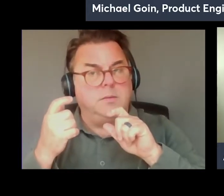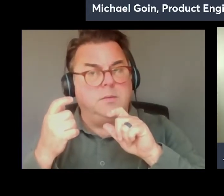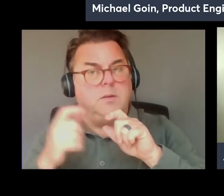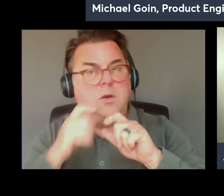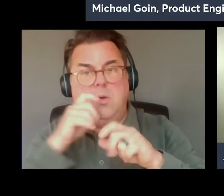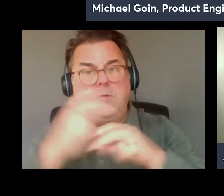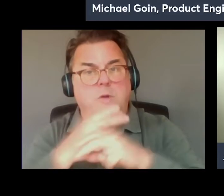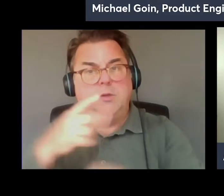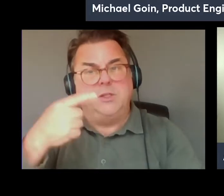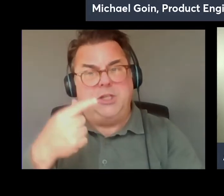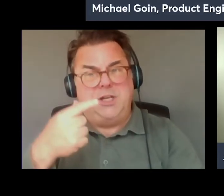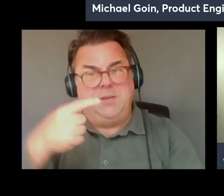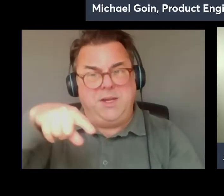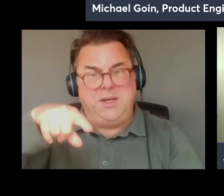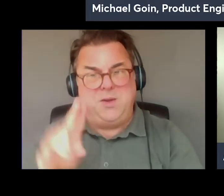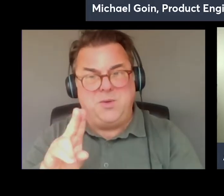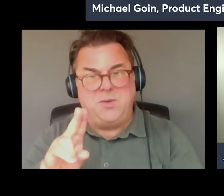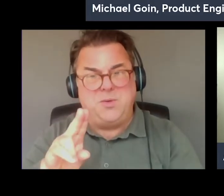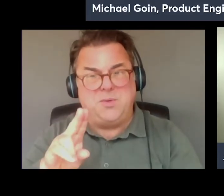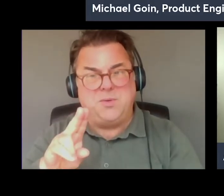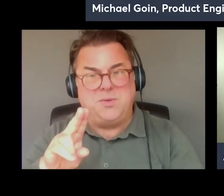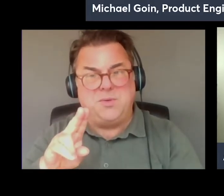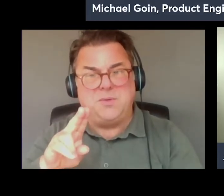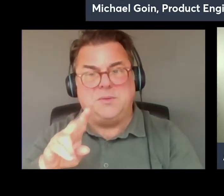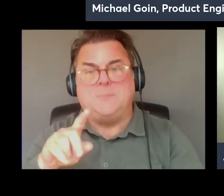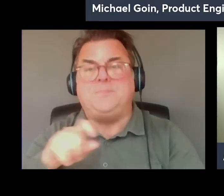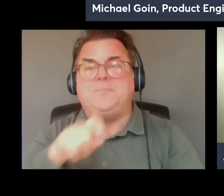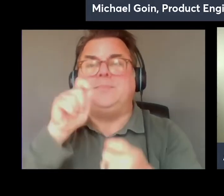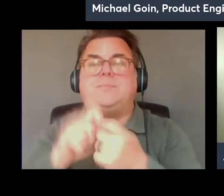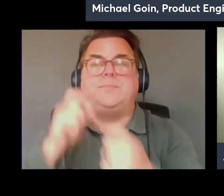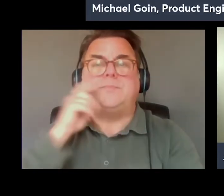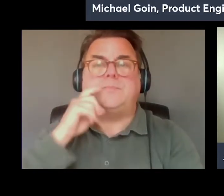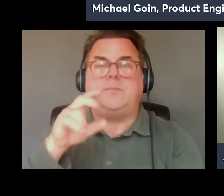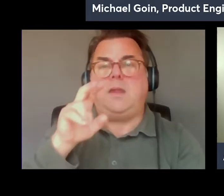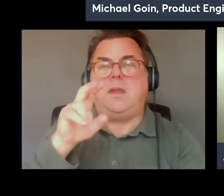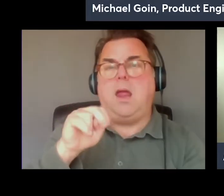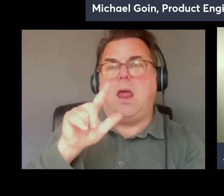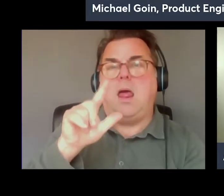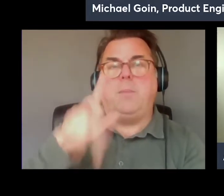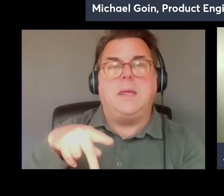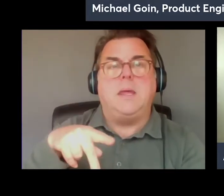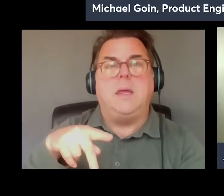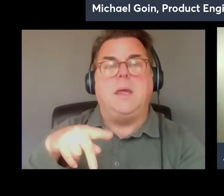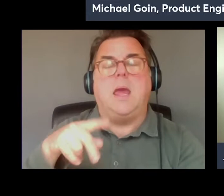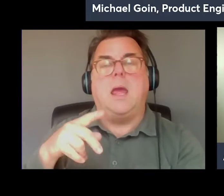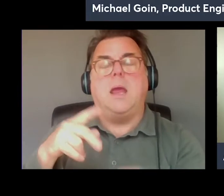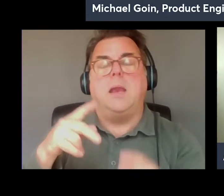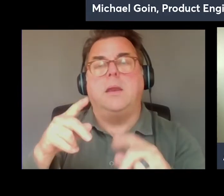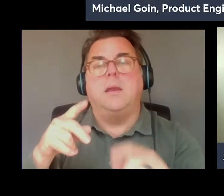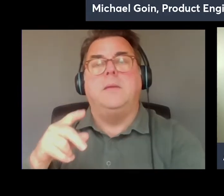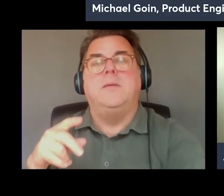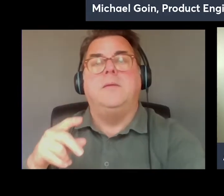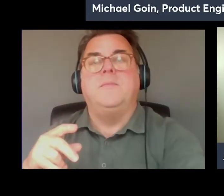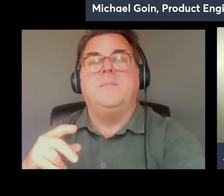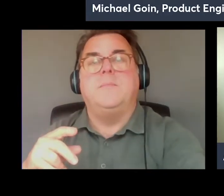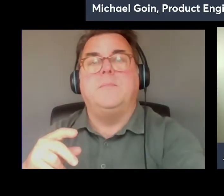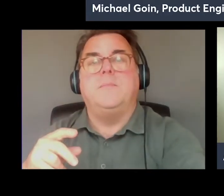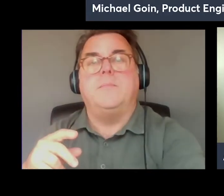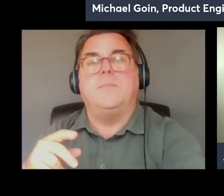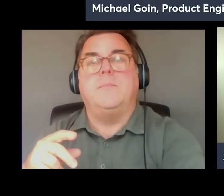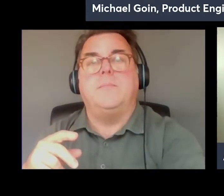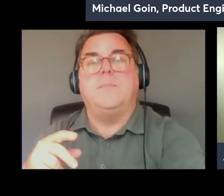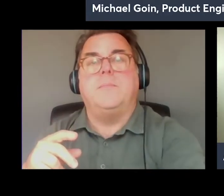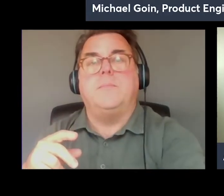least specifically for NLP and computer vision problems. When I work with startups, that they usually just want